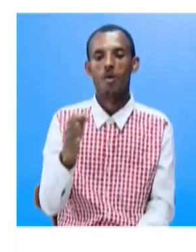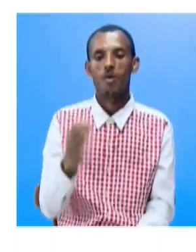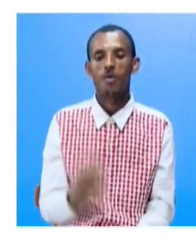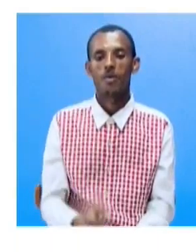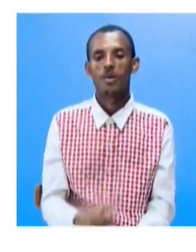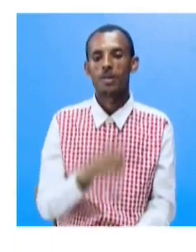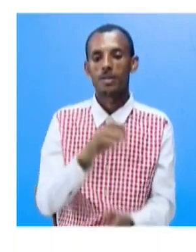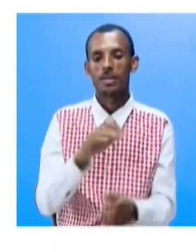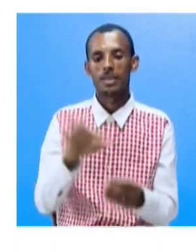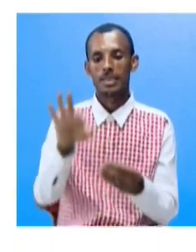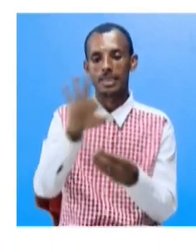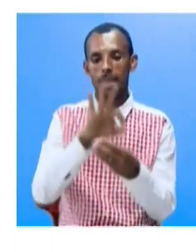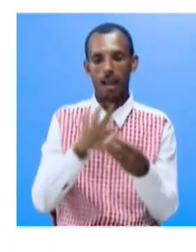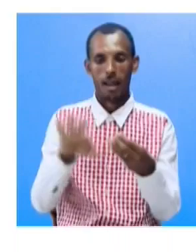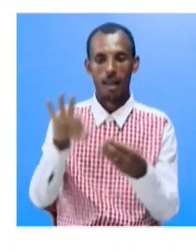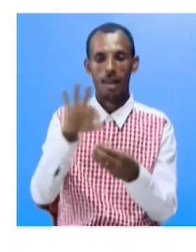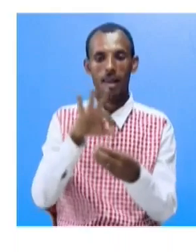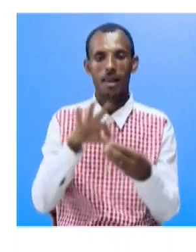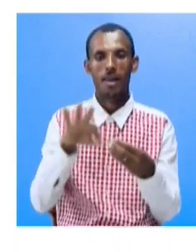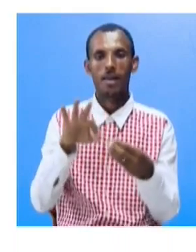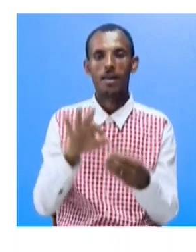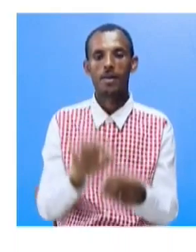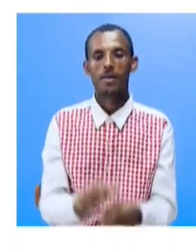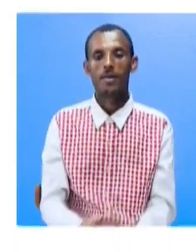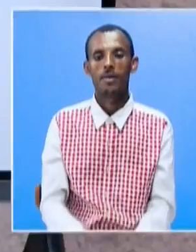of the circle.